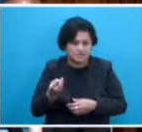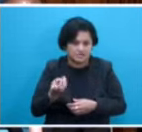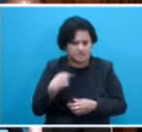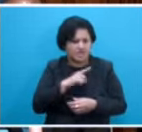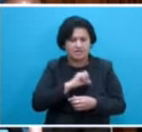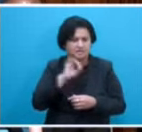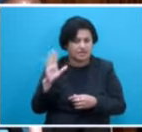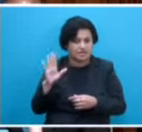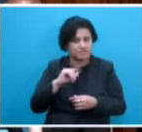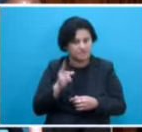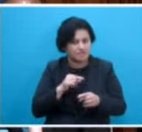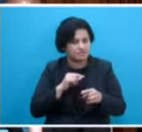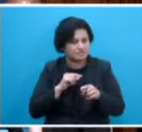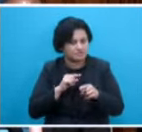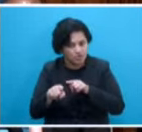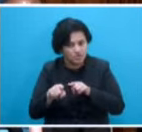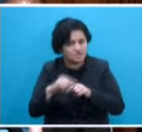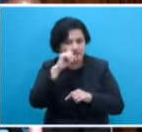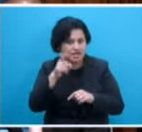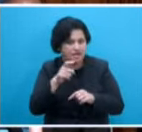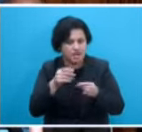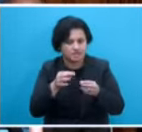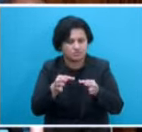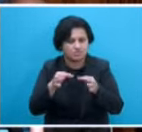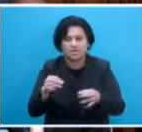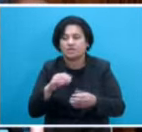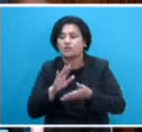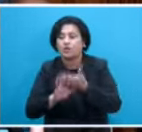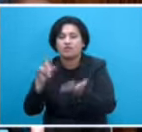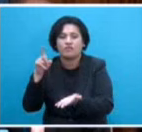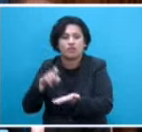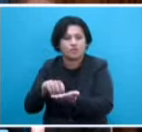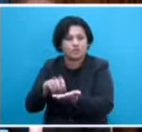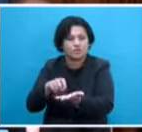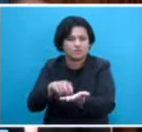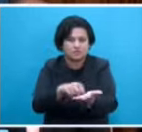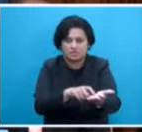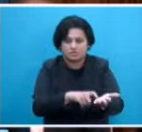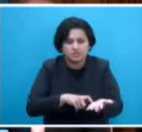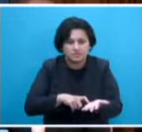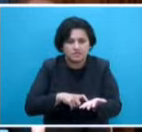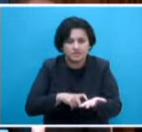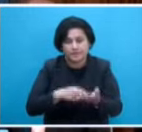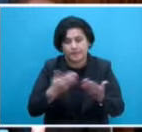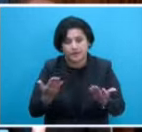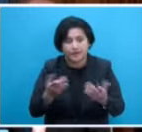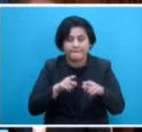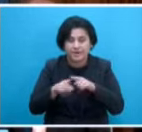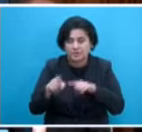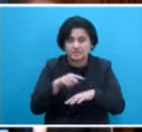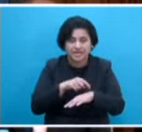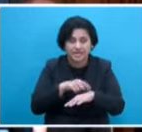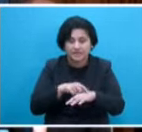interest rates have drastically increased with moneylenders and credit institutions, leading to extreme cases where